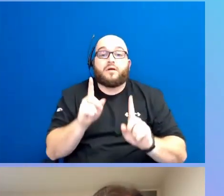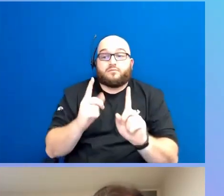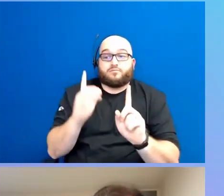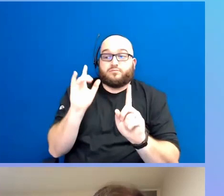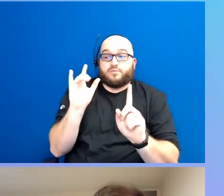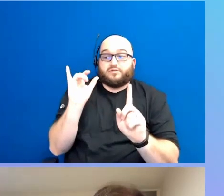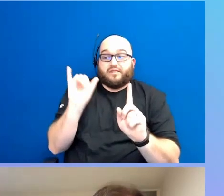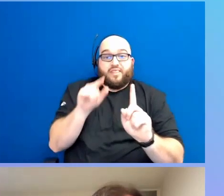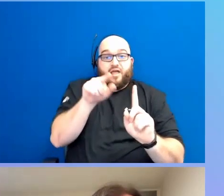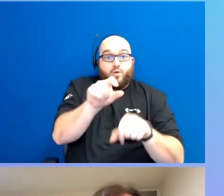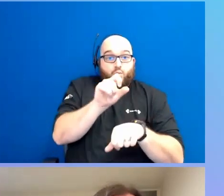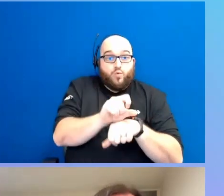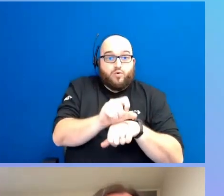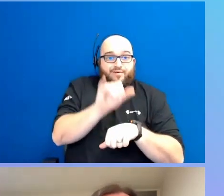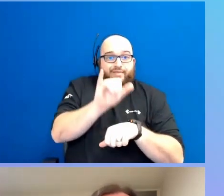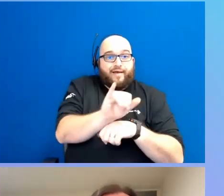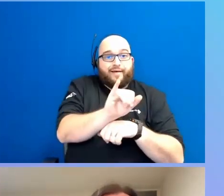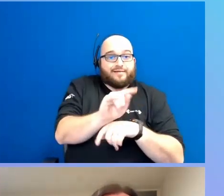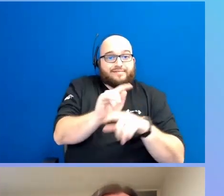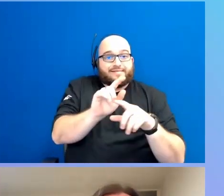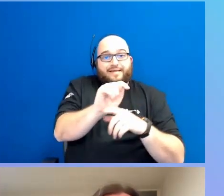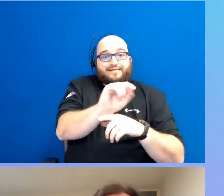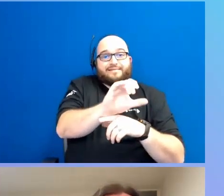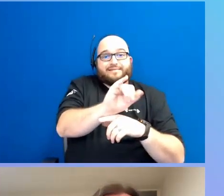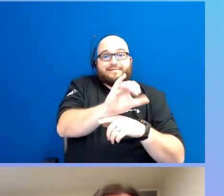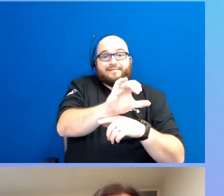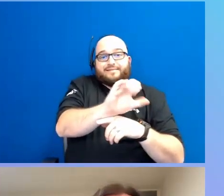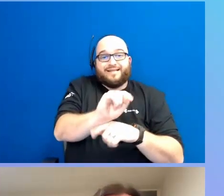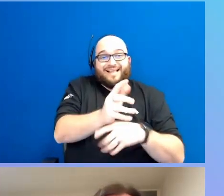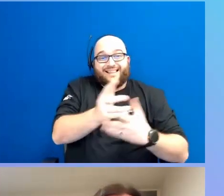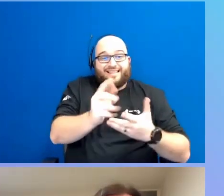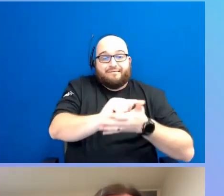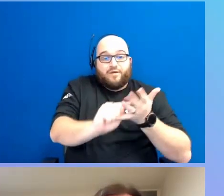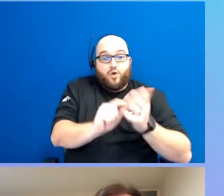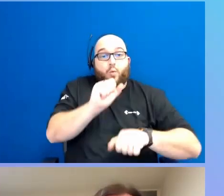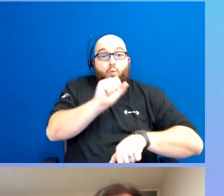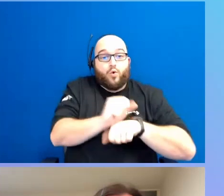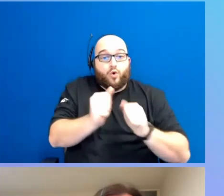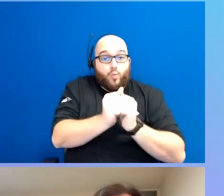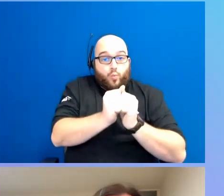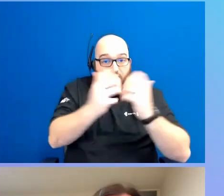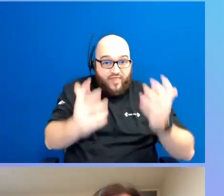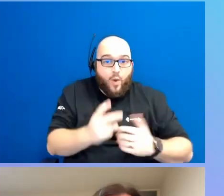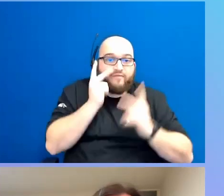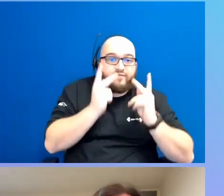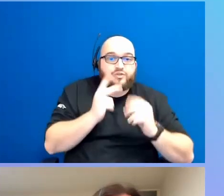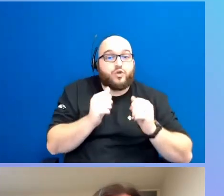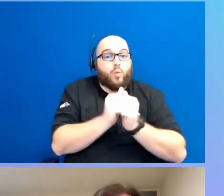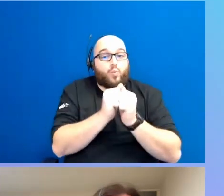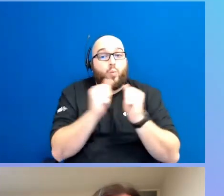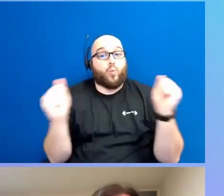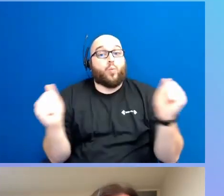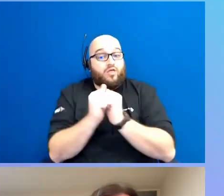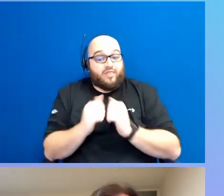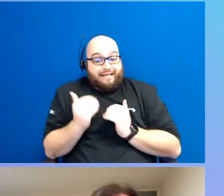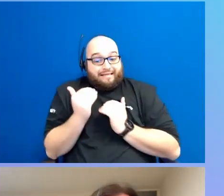this IT thing work without vision? Does it work with limited vision, without perception of color, without